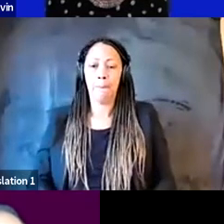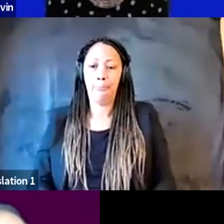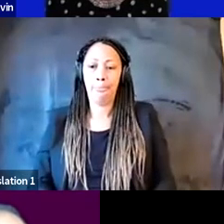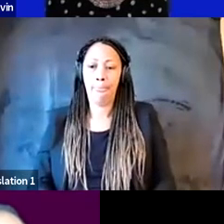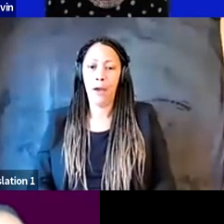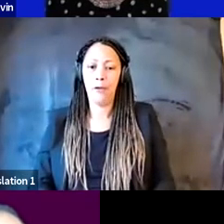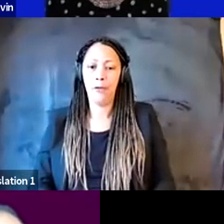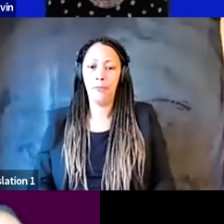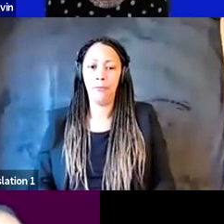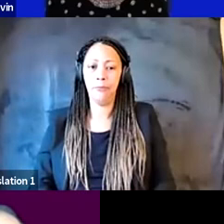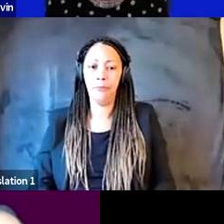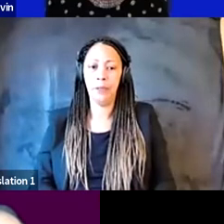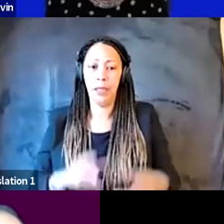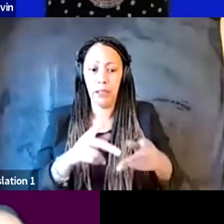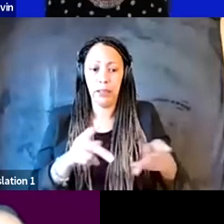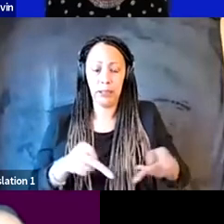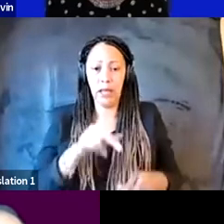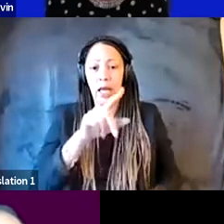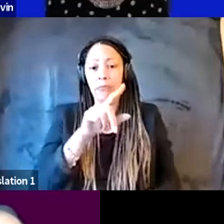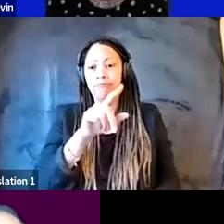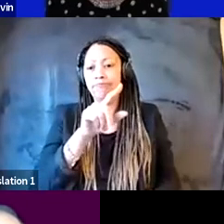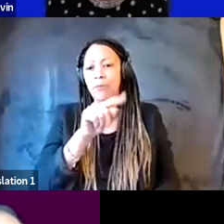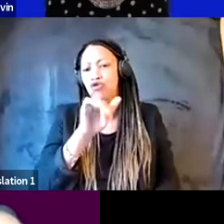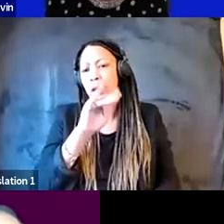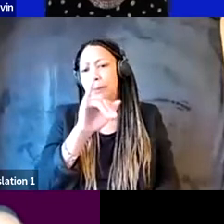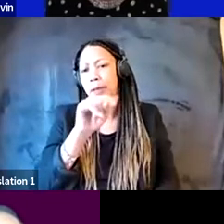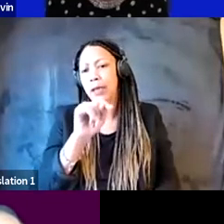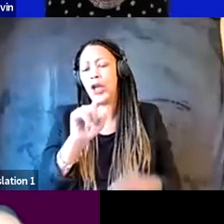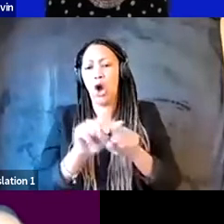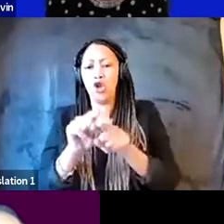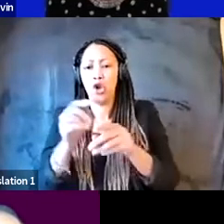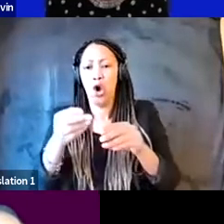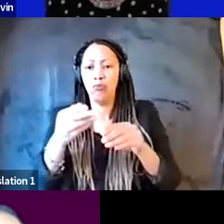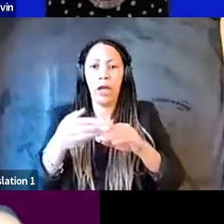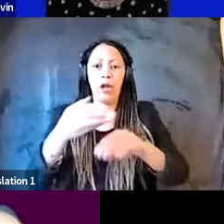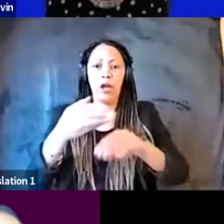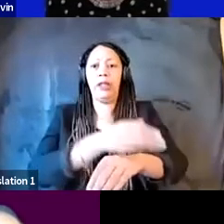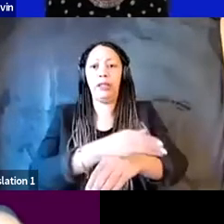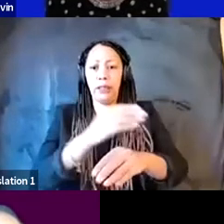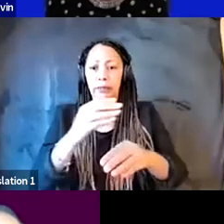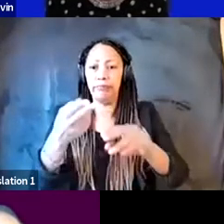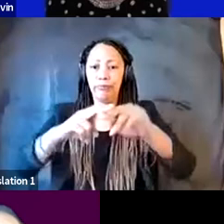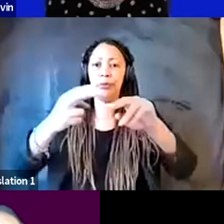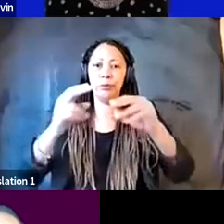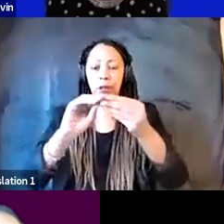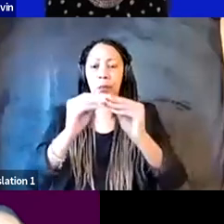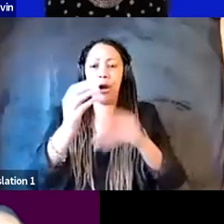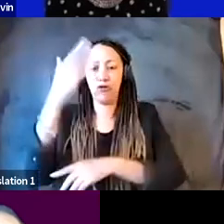the site treatment along the circle and increasing the number of street trees. And we are looking into